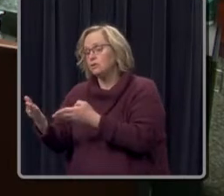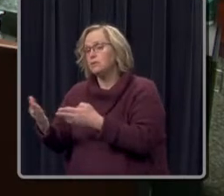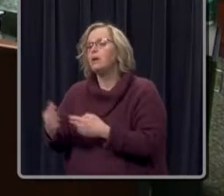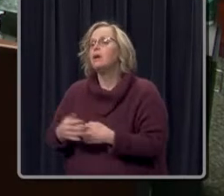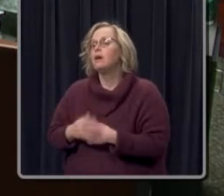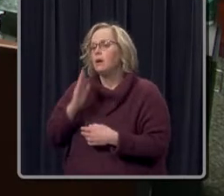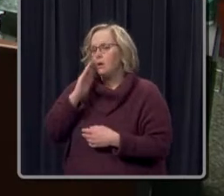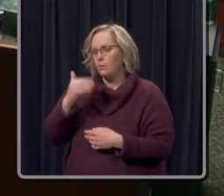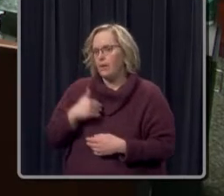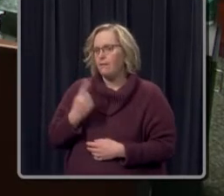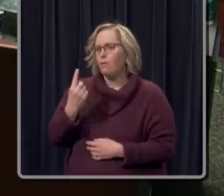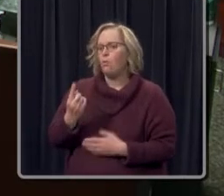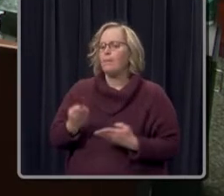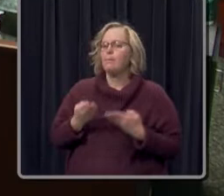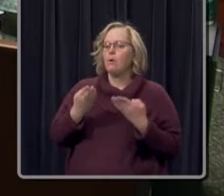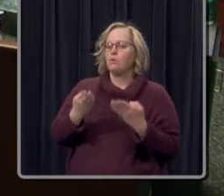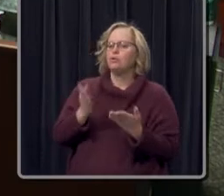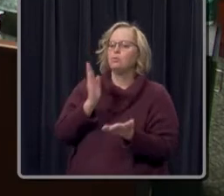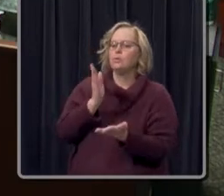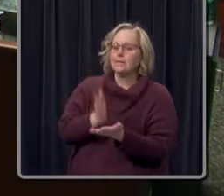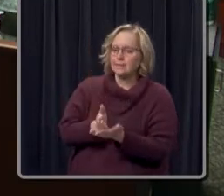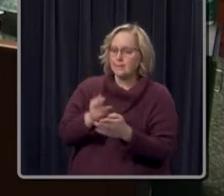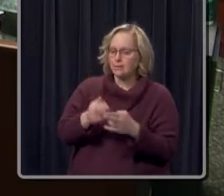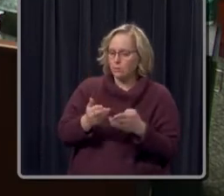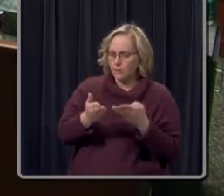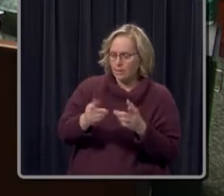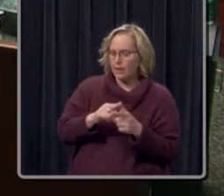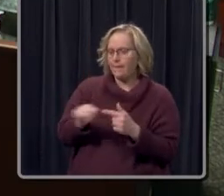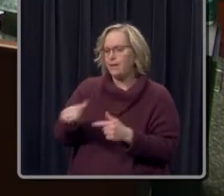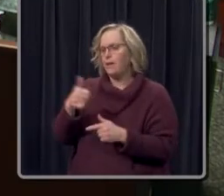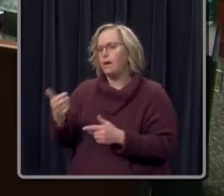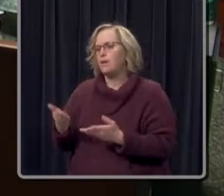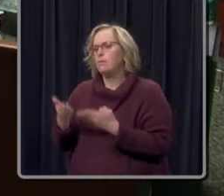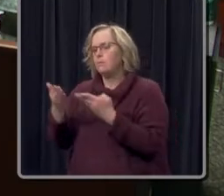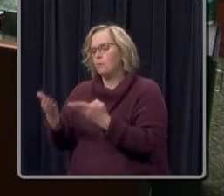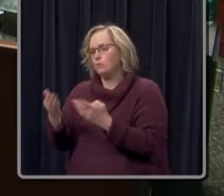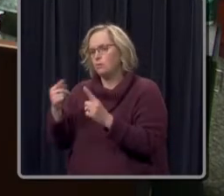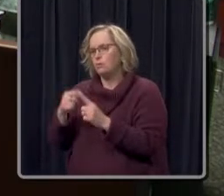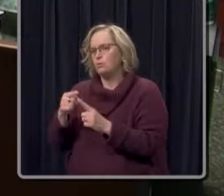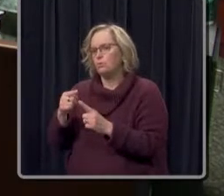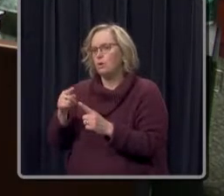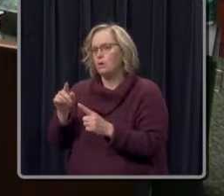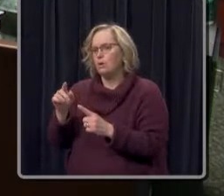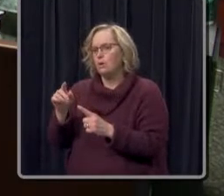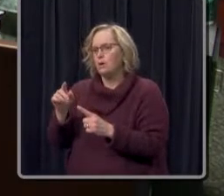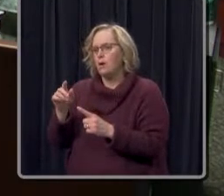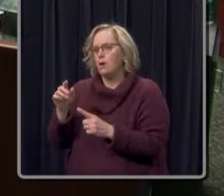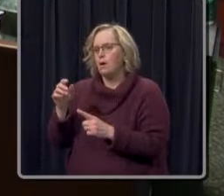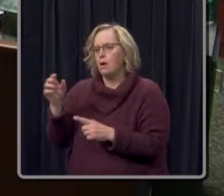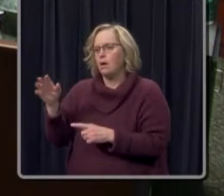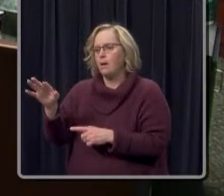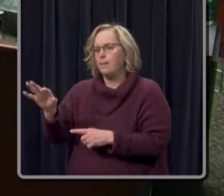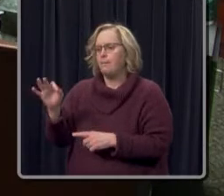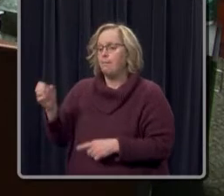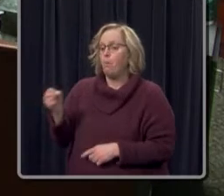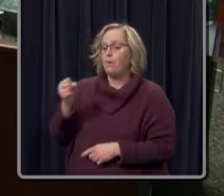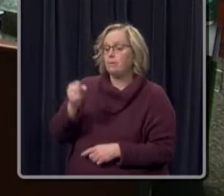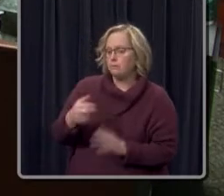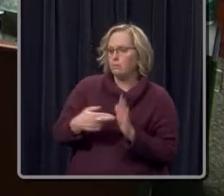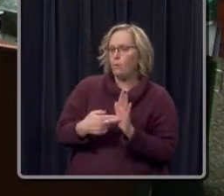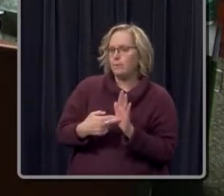will have one motion to cease nominations and then another motion to appoint the representative.